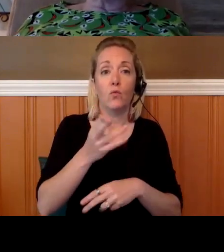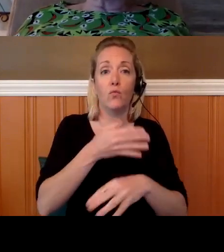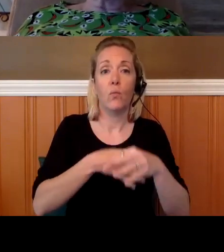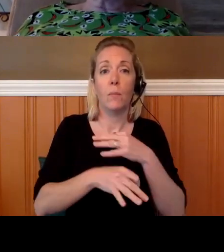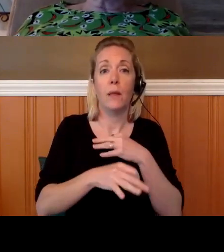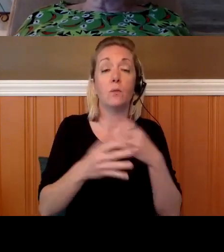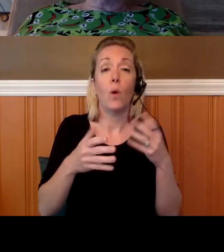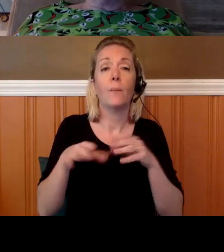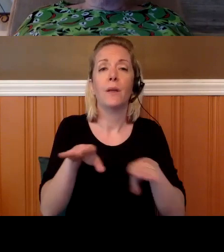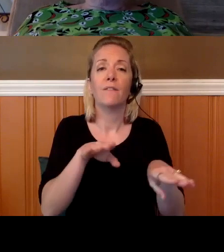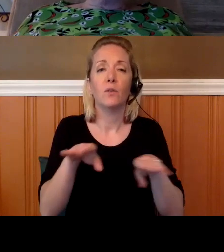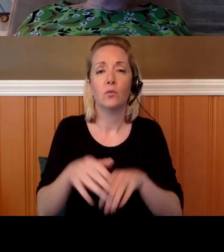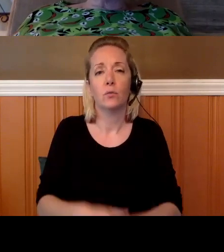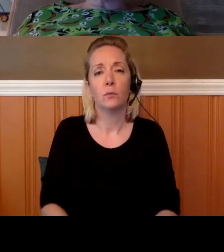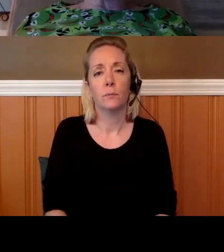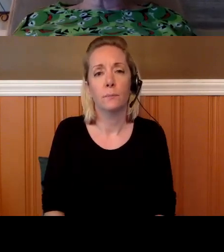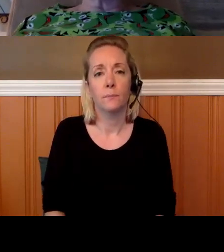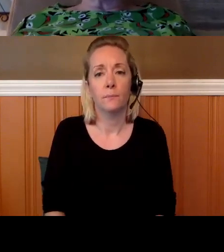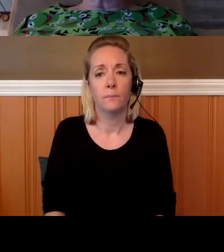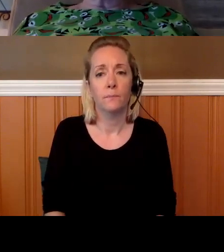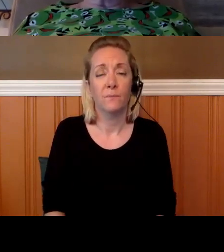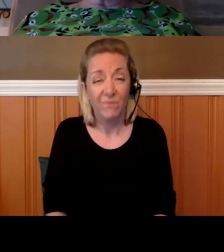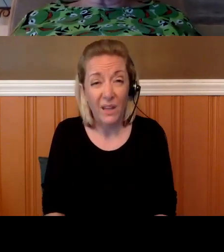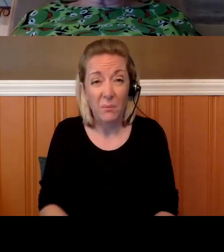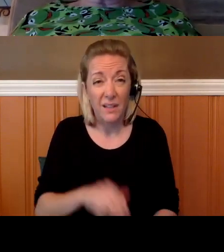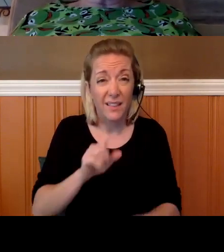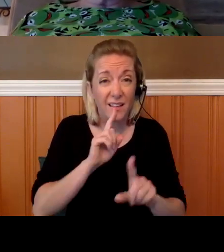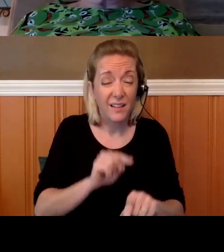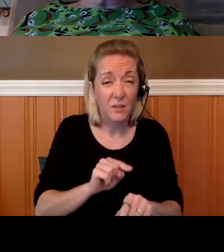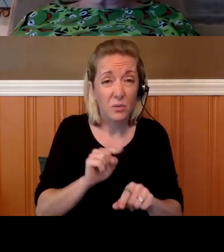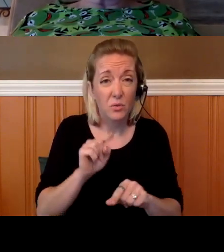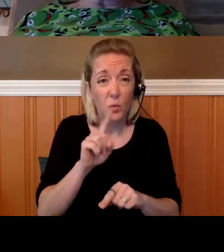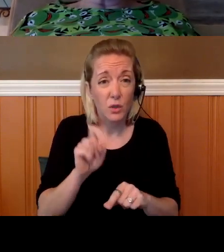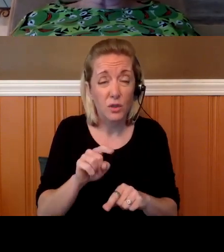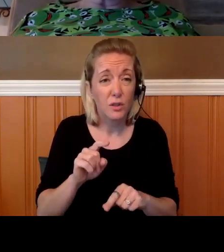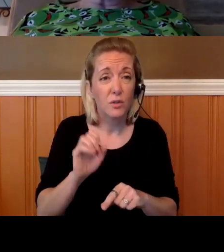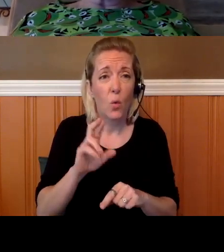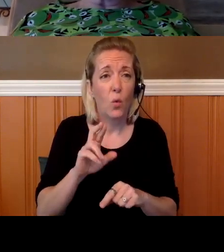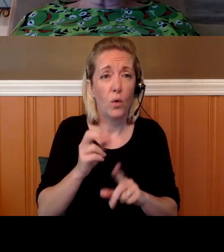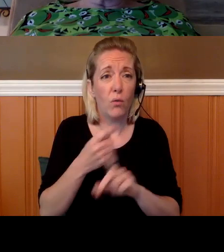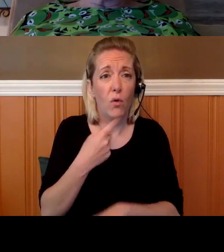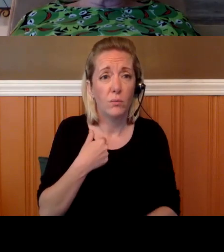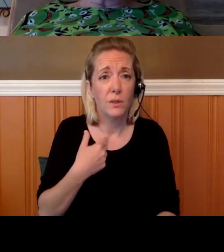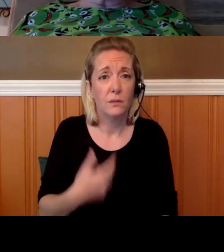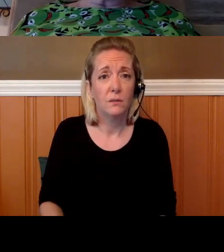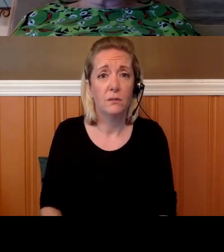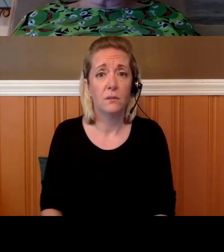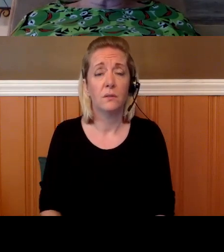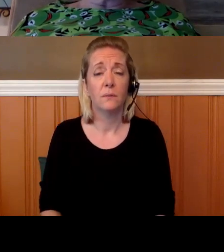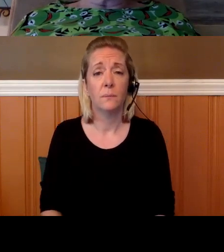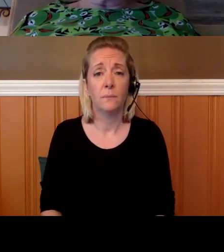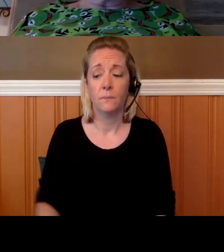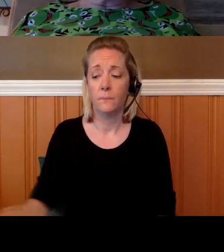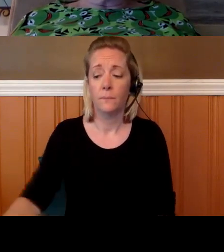And, okay, comment, did that answer your question? Or are you talking about something else? Oh,